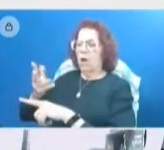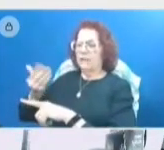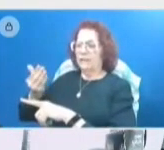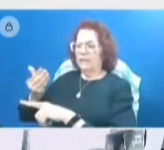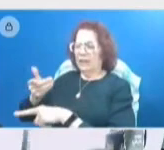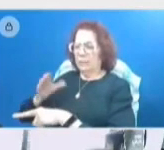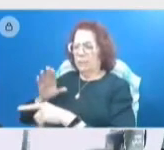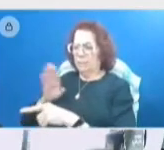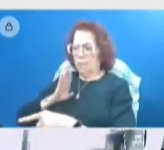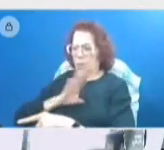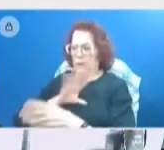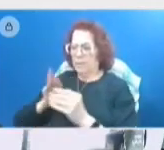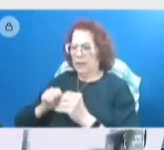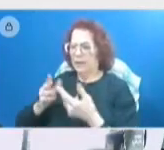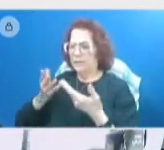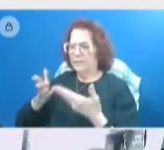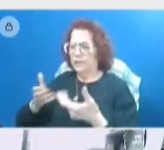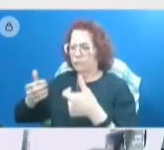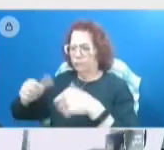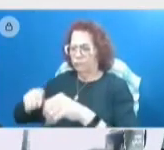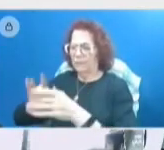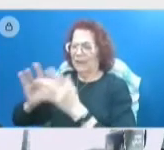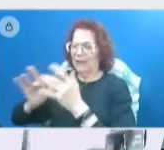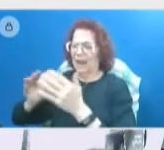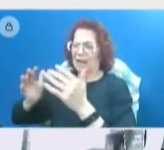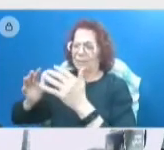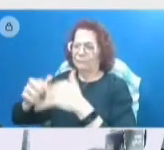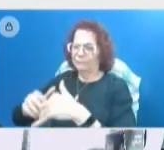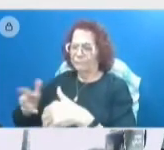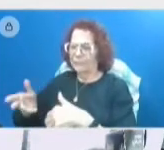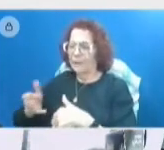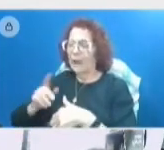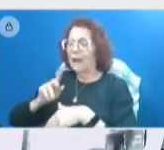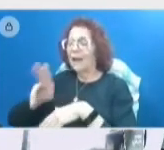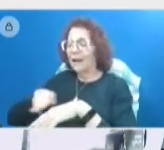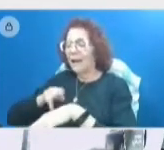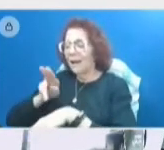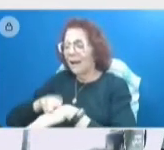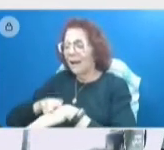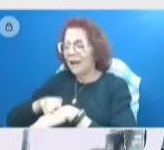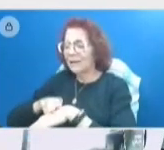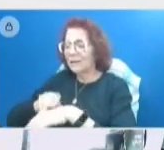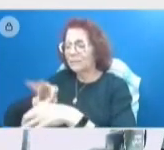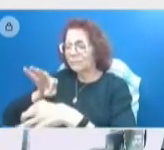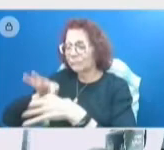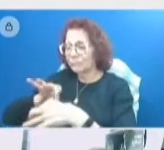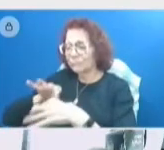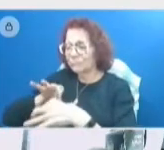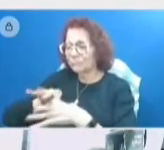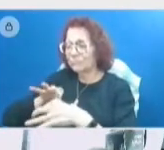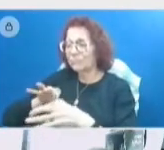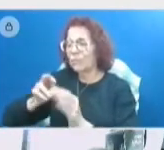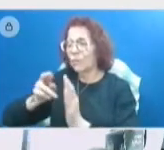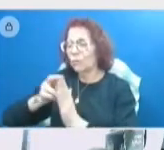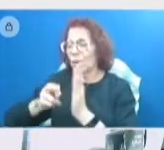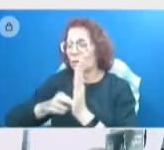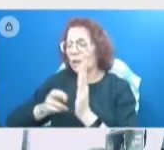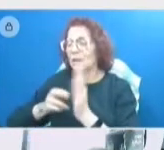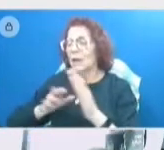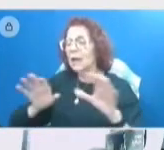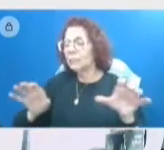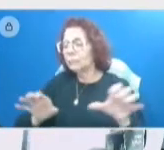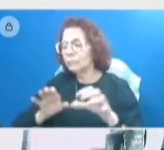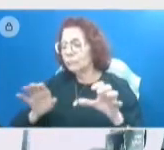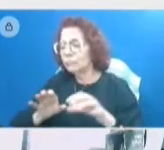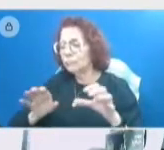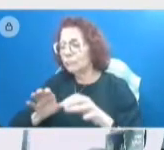For the National Voter Registration Act, we continued to do virtual NYS voter board reviews. We